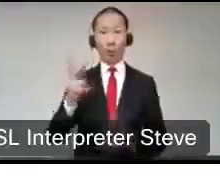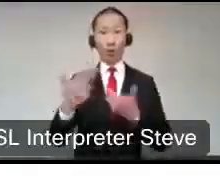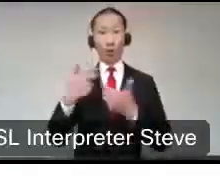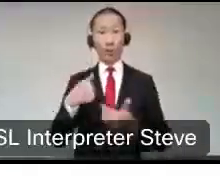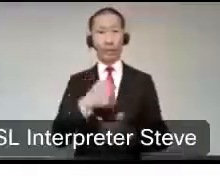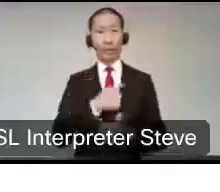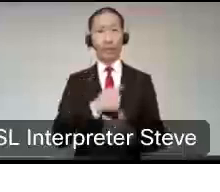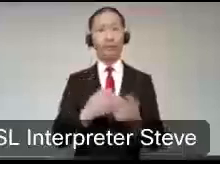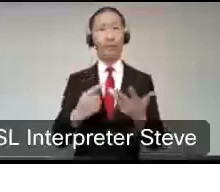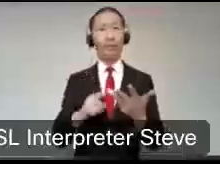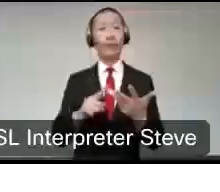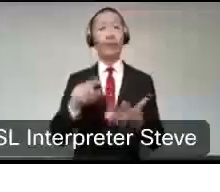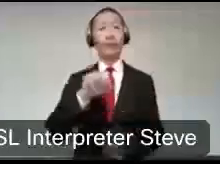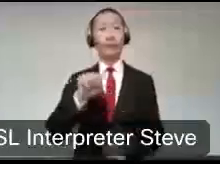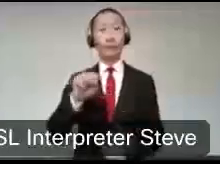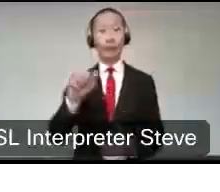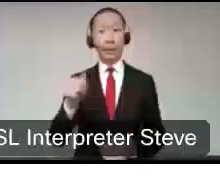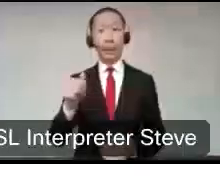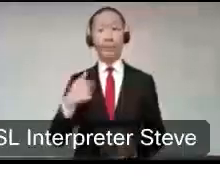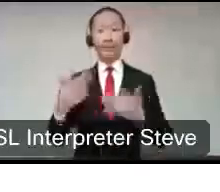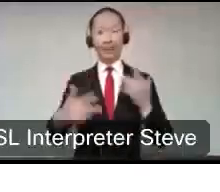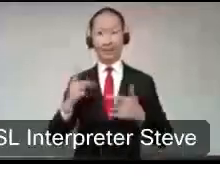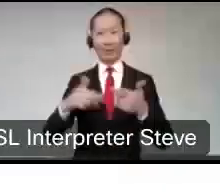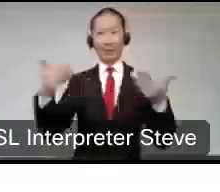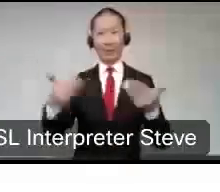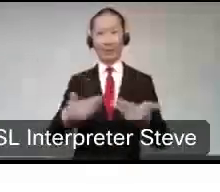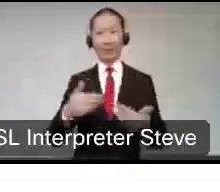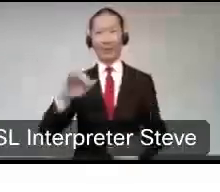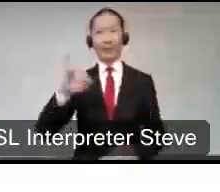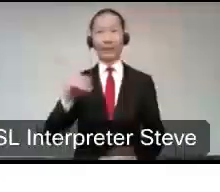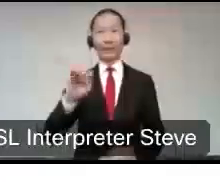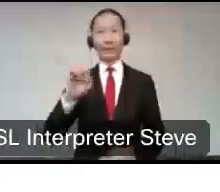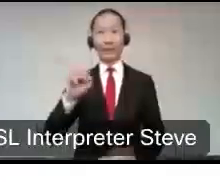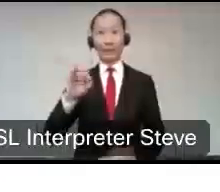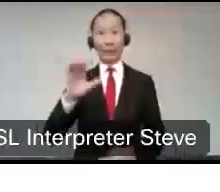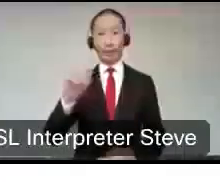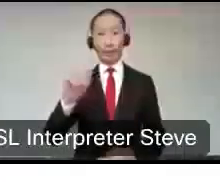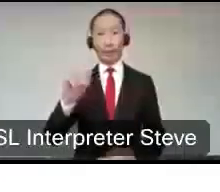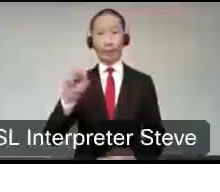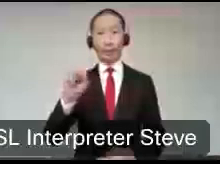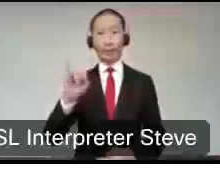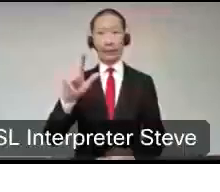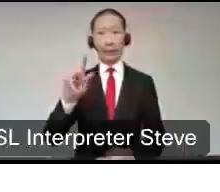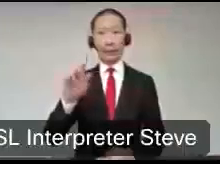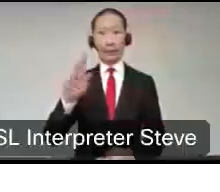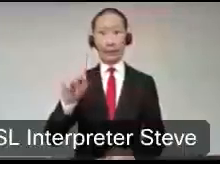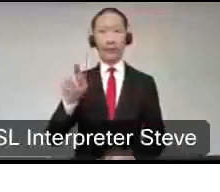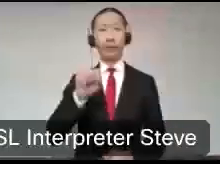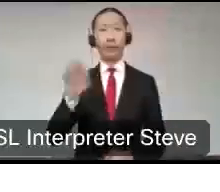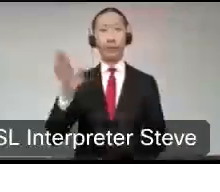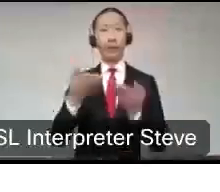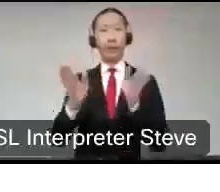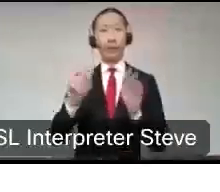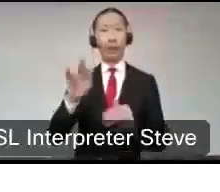From the Social Security Administration, we're excited to introduce Jessica Sylvant, who is Social Security's Public